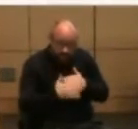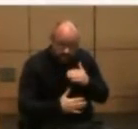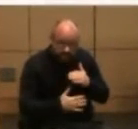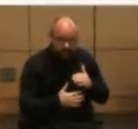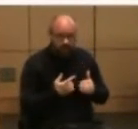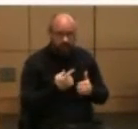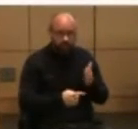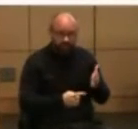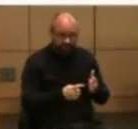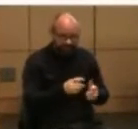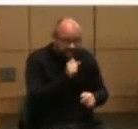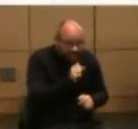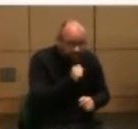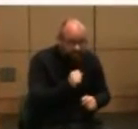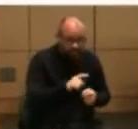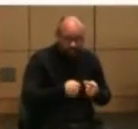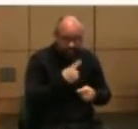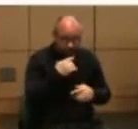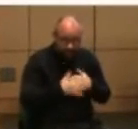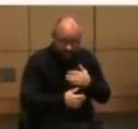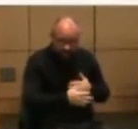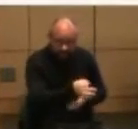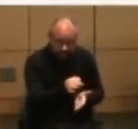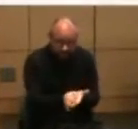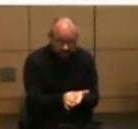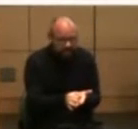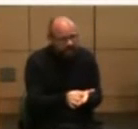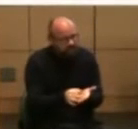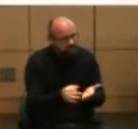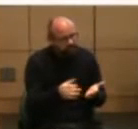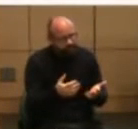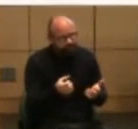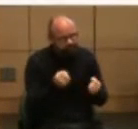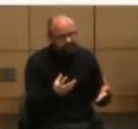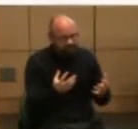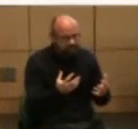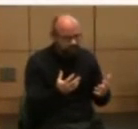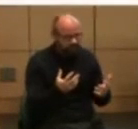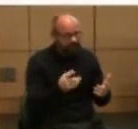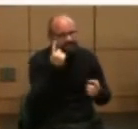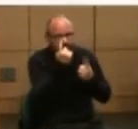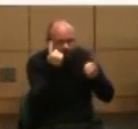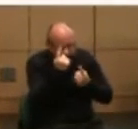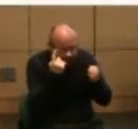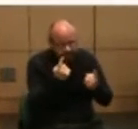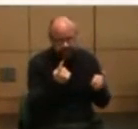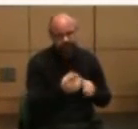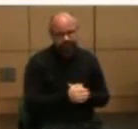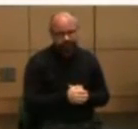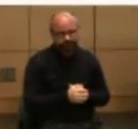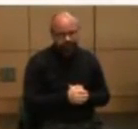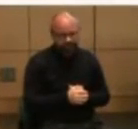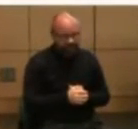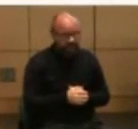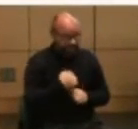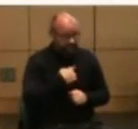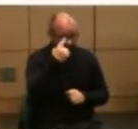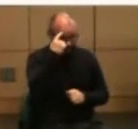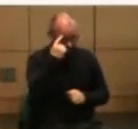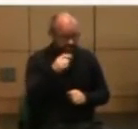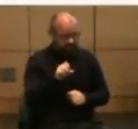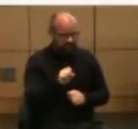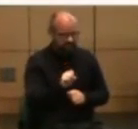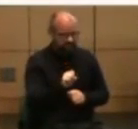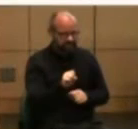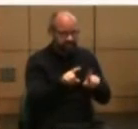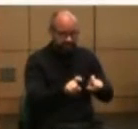into play. So it is complicated. Mm-hmm. And I think the serologies can be helpful if they're negative, so that if